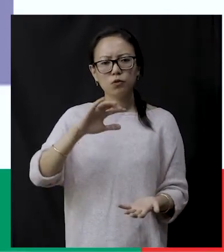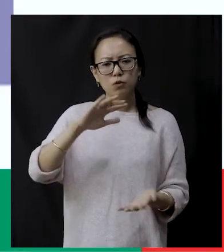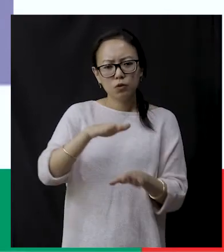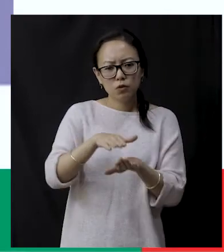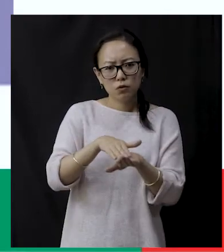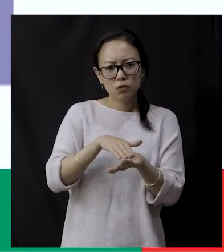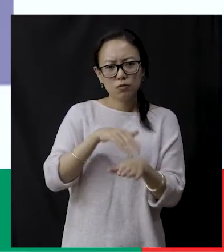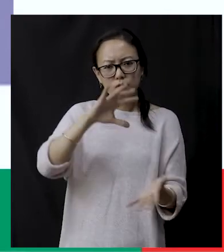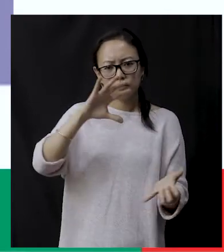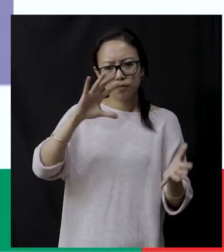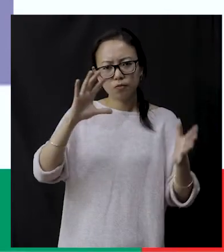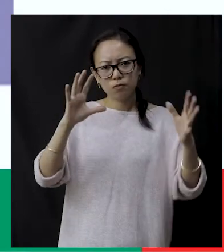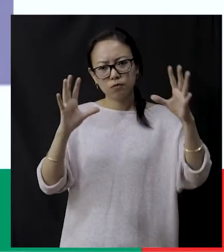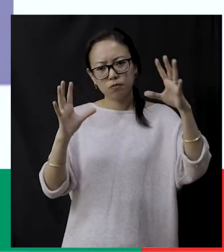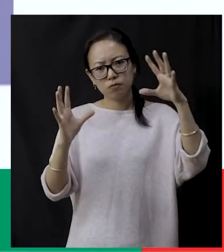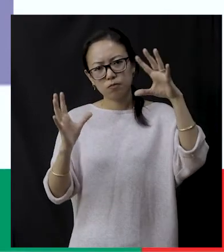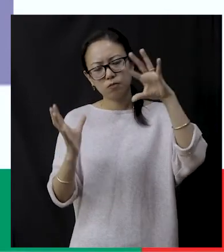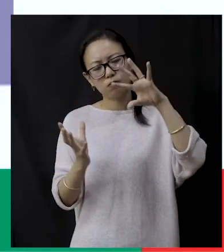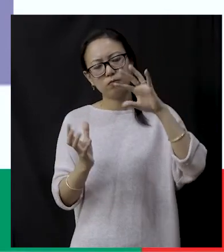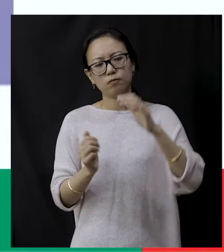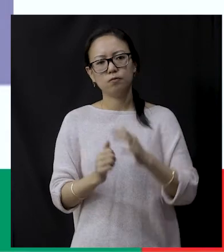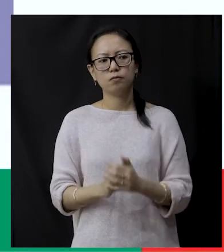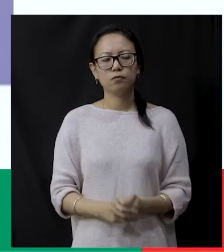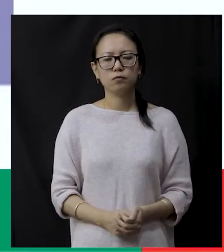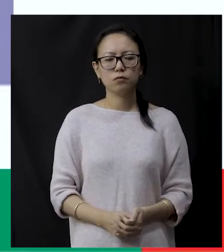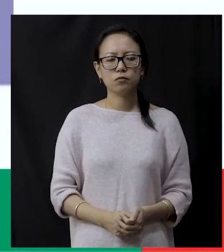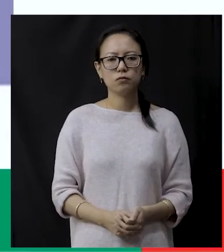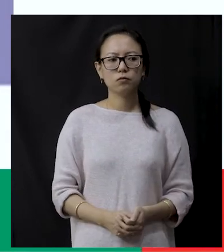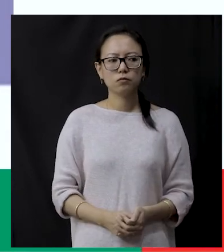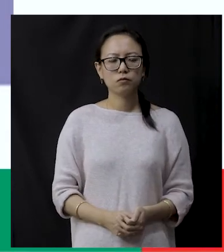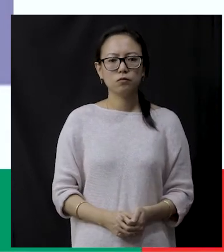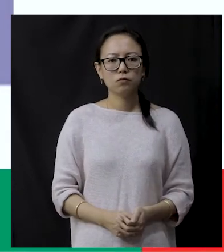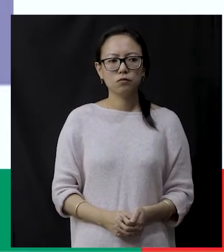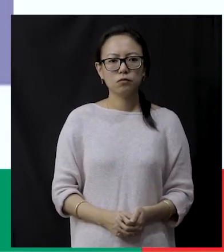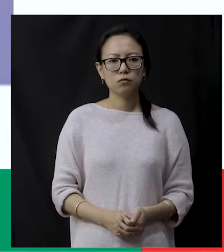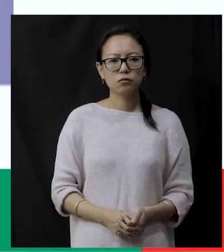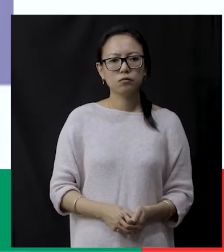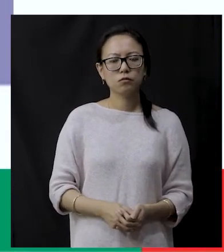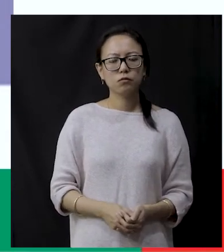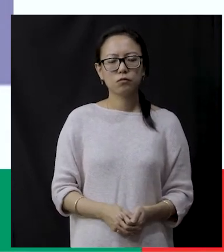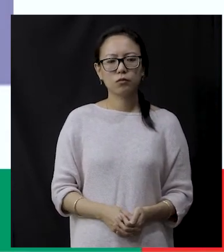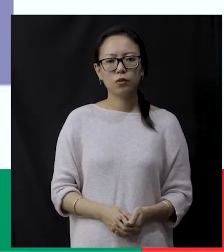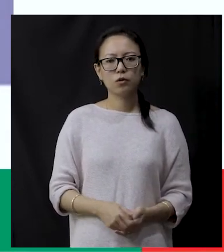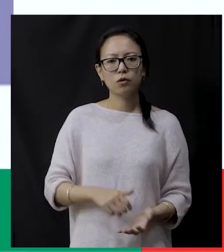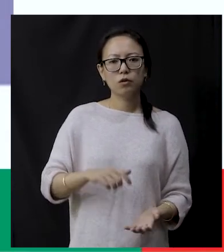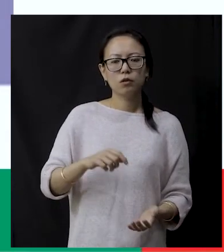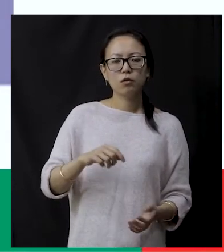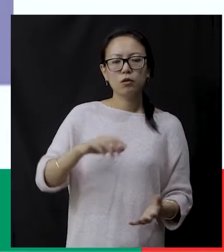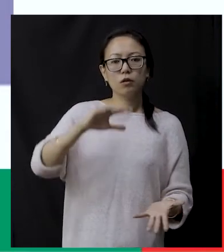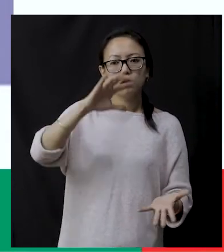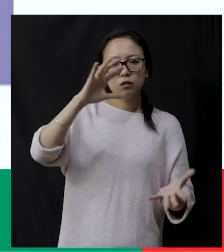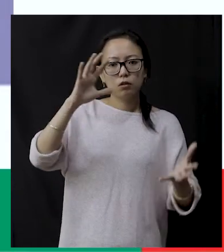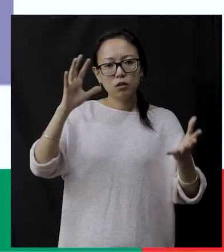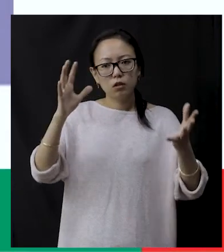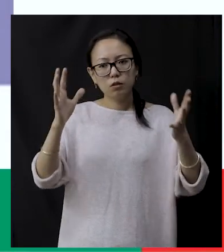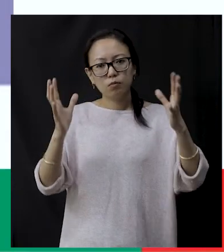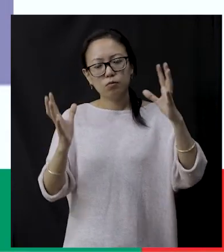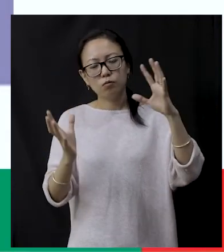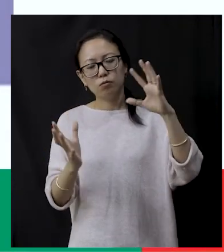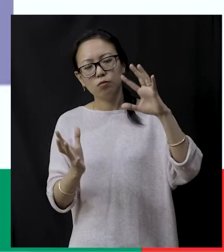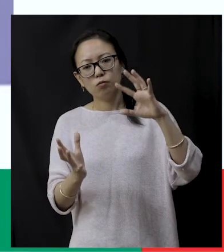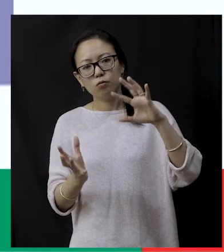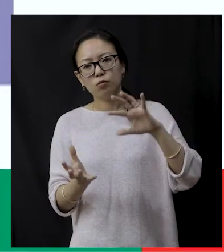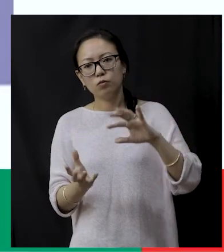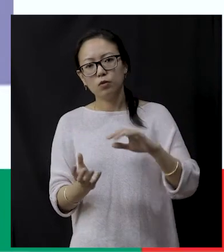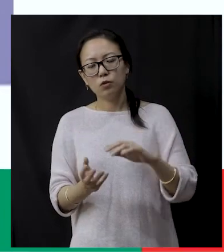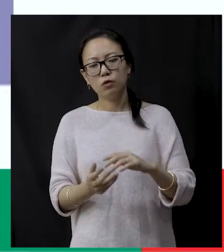called rotation. And because of this rotation of the Earth, we have day and